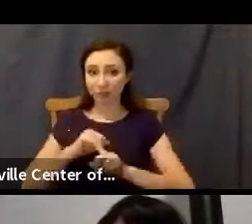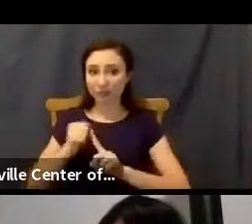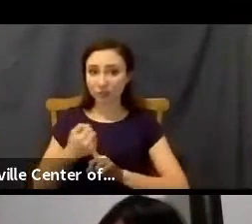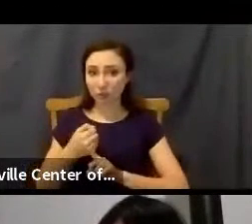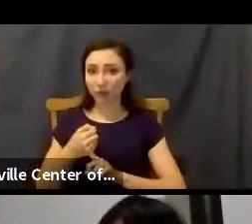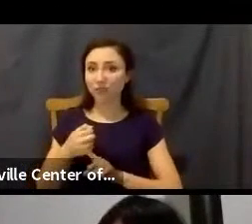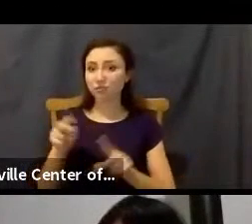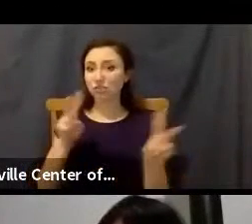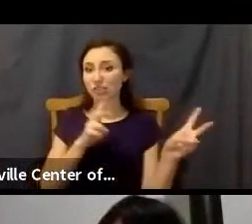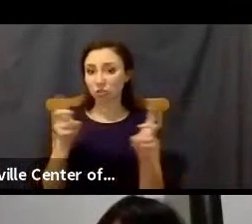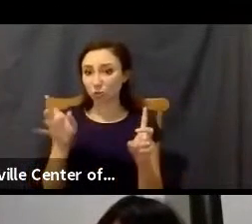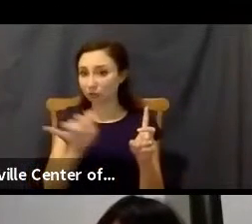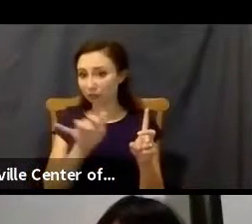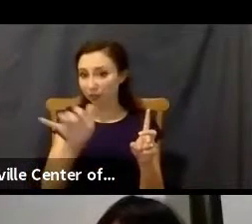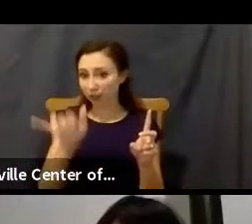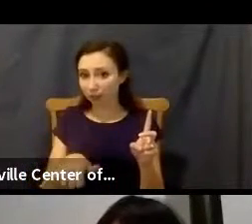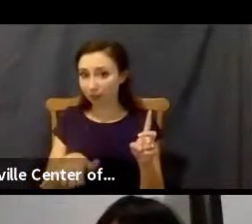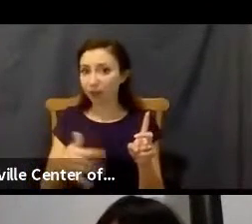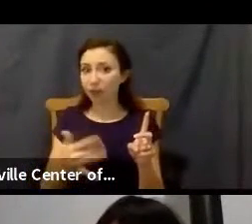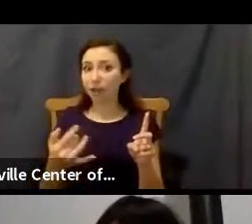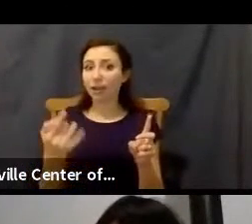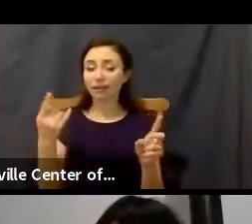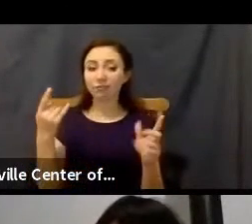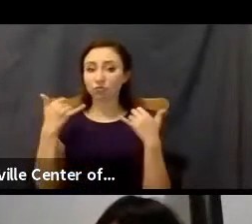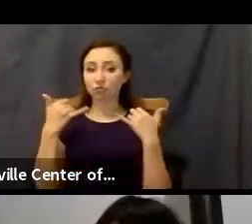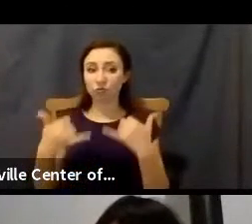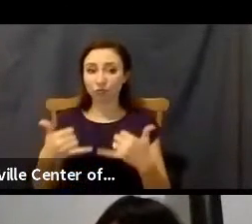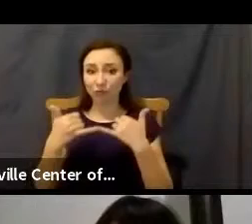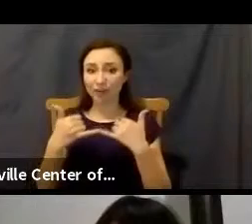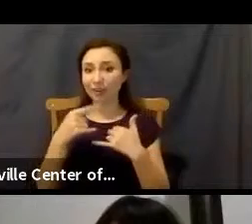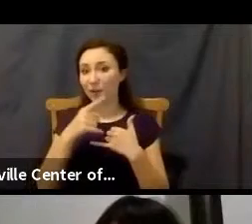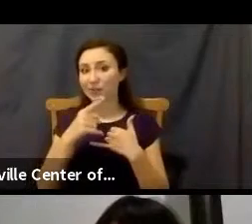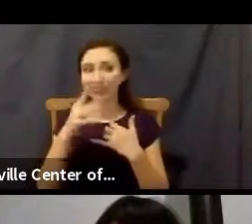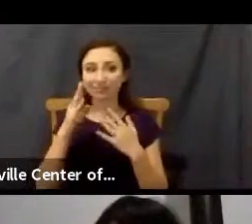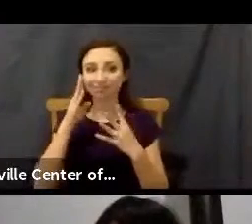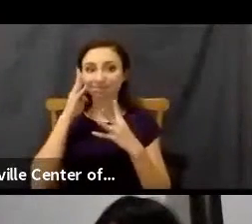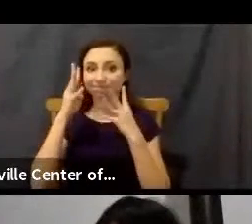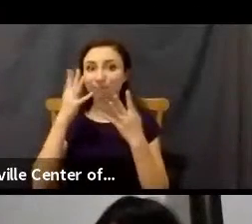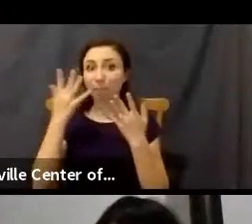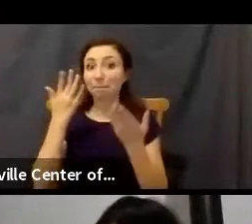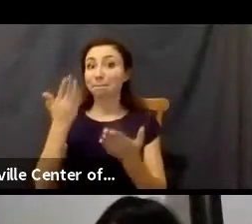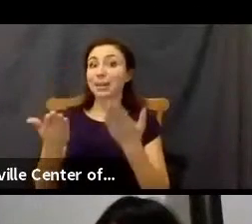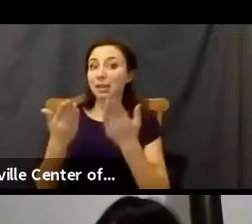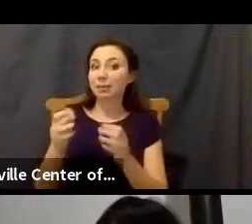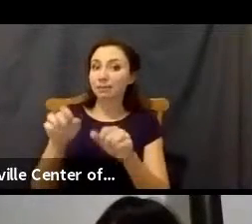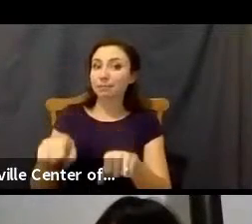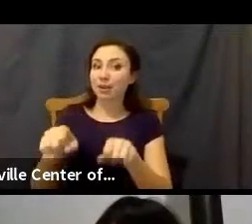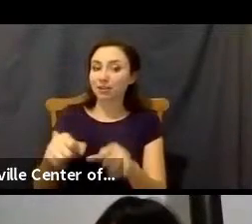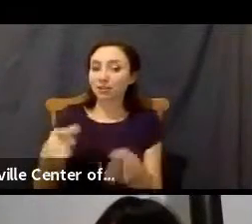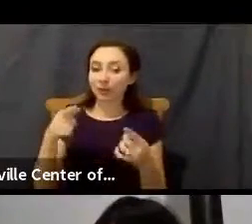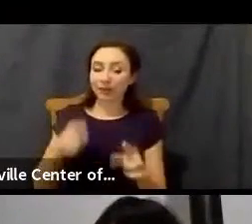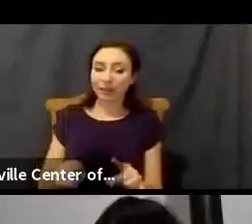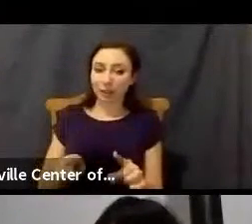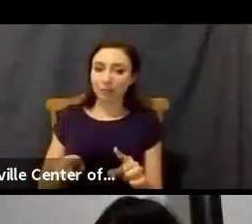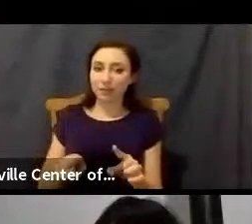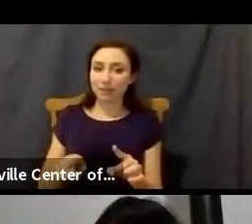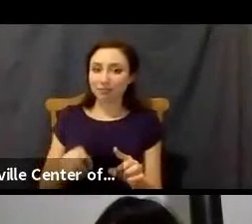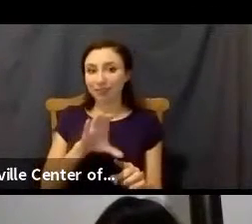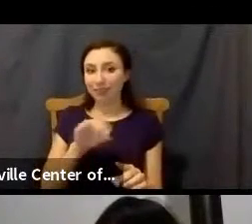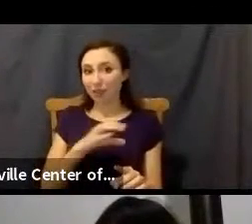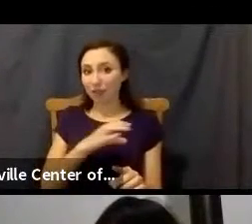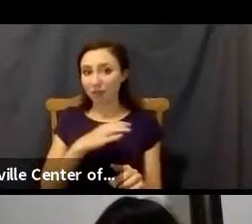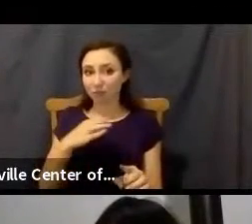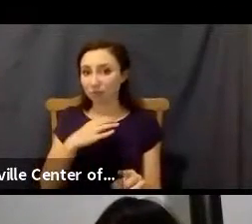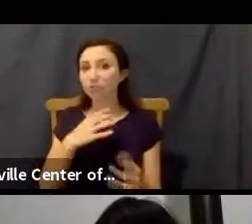But until right now, this is all hypothetical. County Commission puts a lot of things on its agenda that don't always